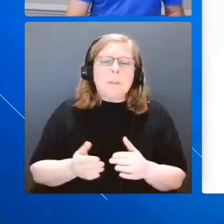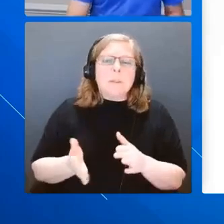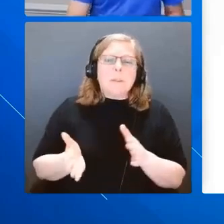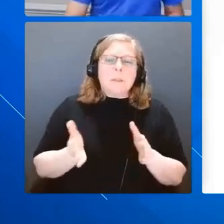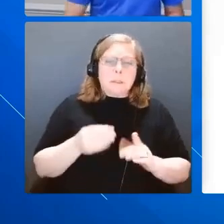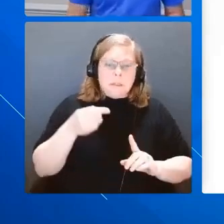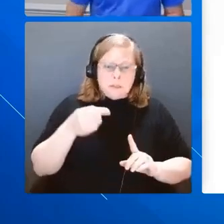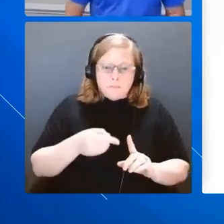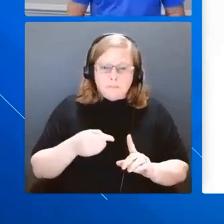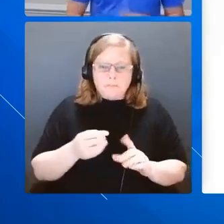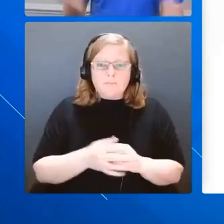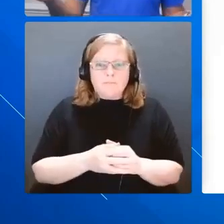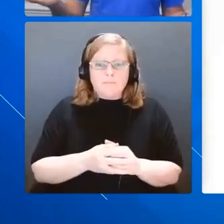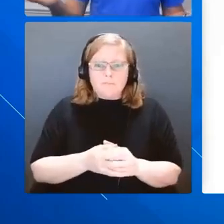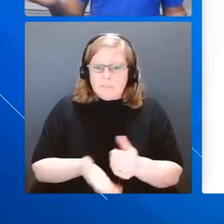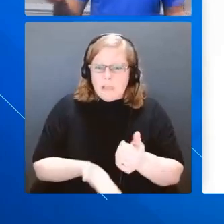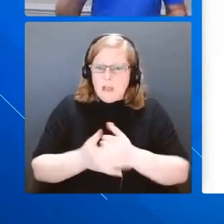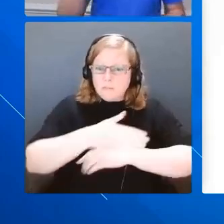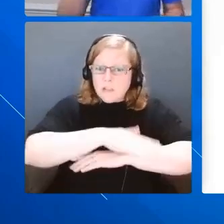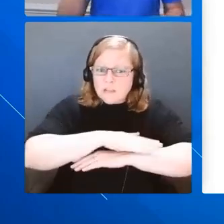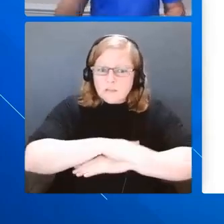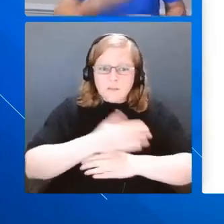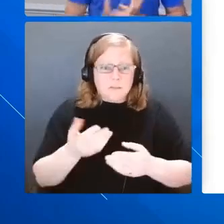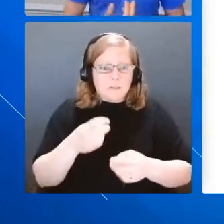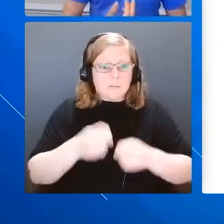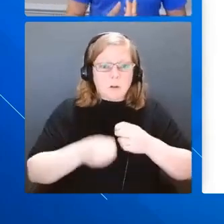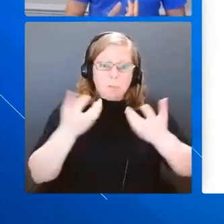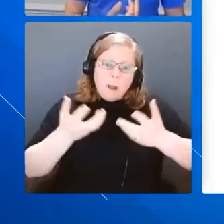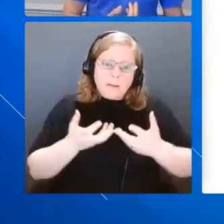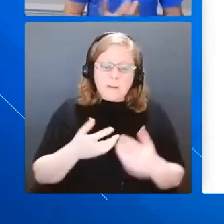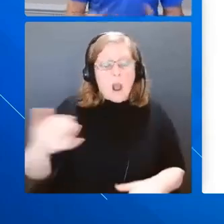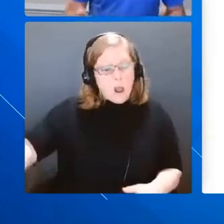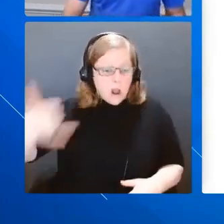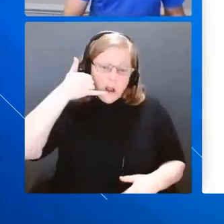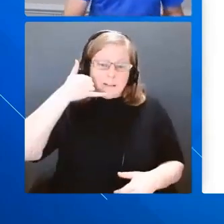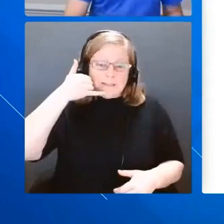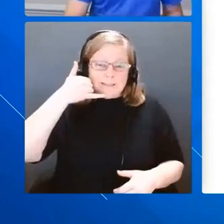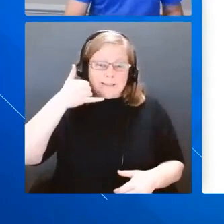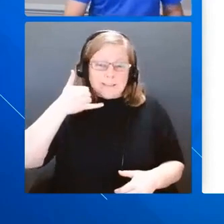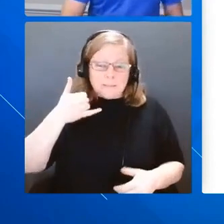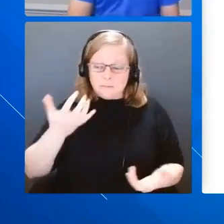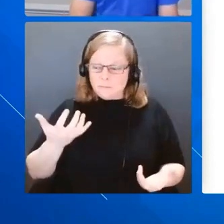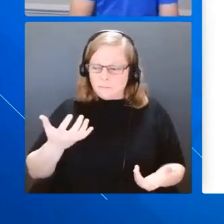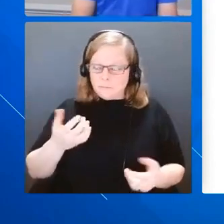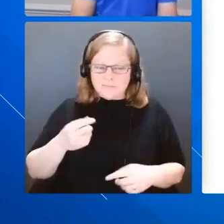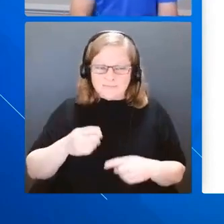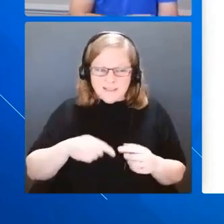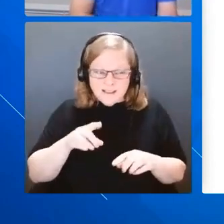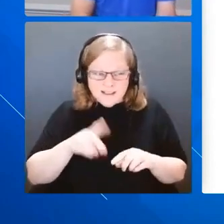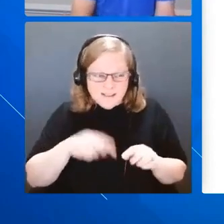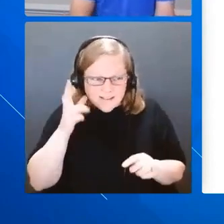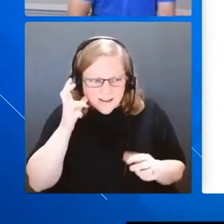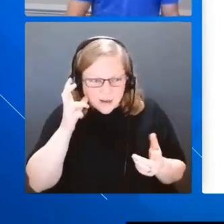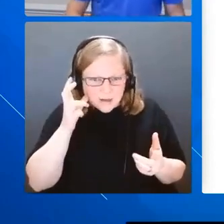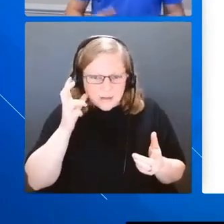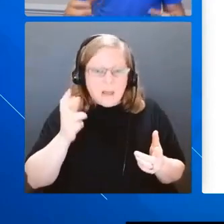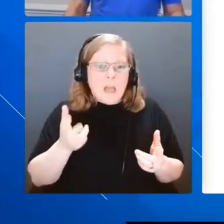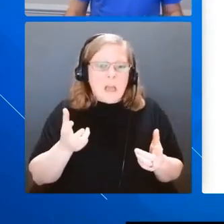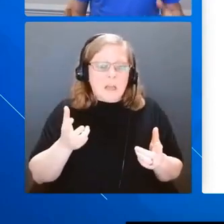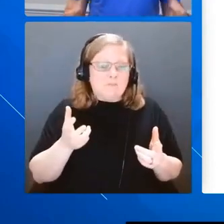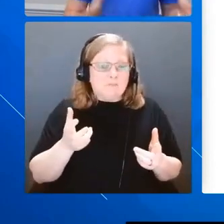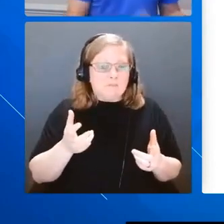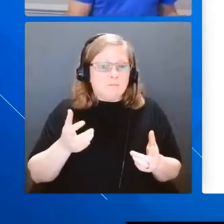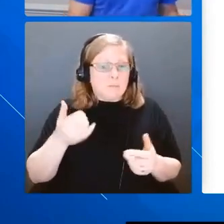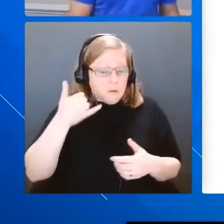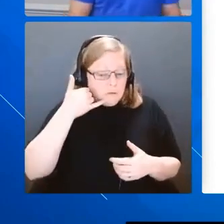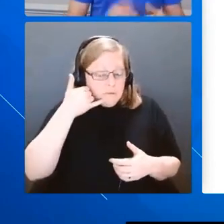So help desk. You have a problem? Pick up the phone, give us a call. What if I can't hear? Phone is fine for